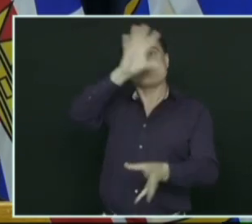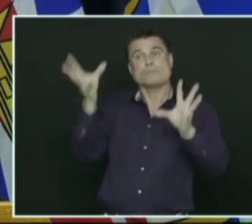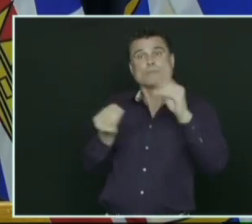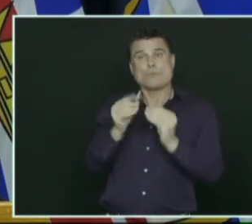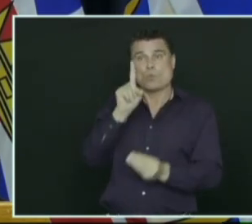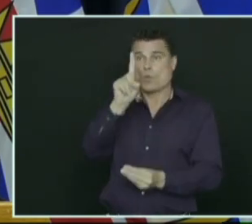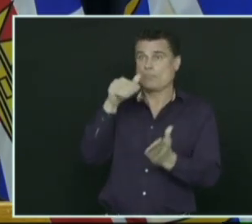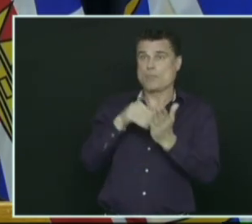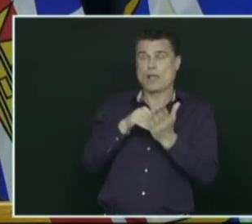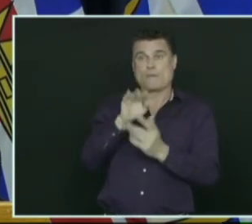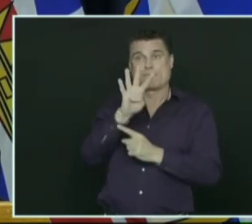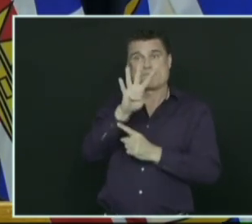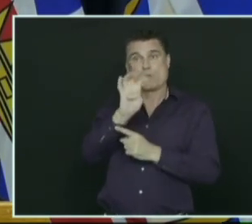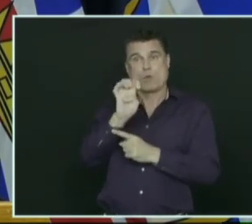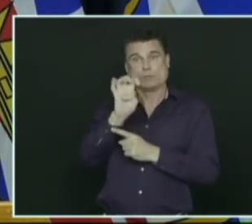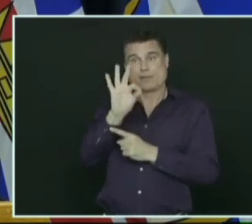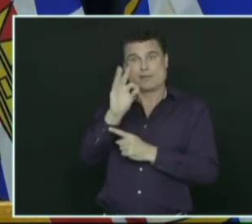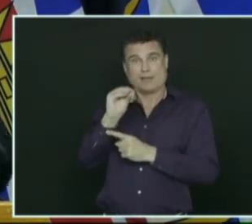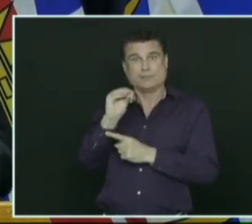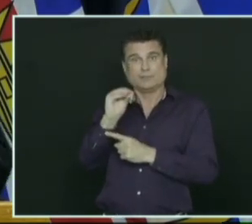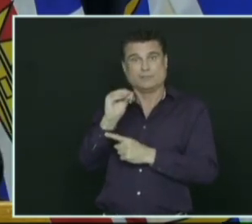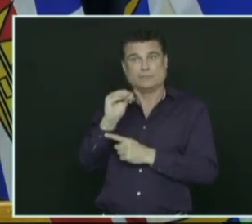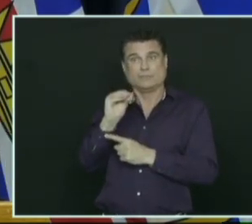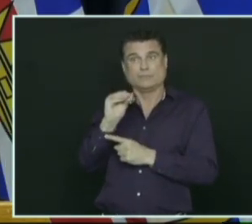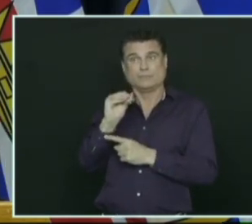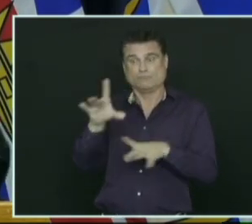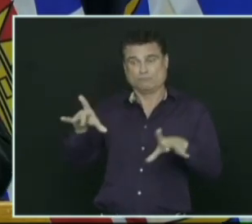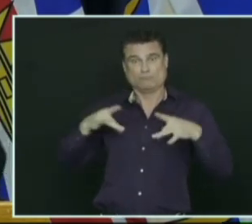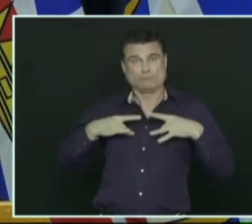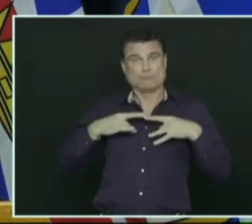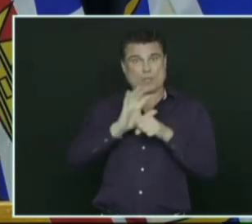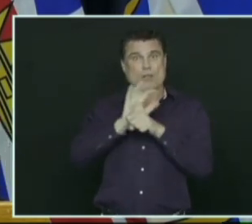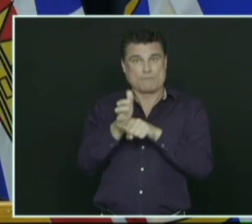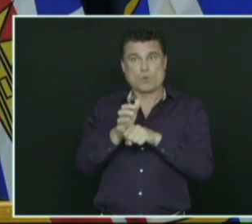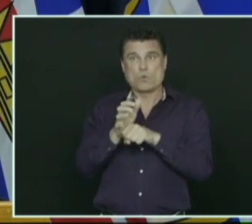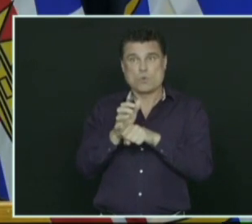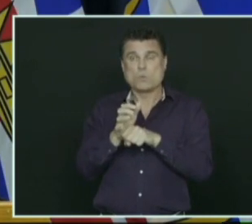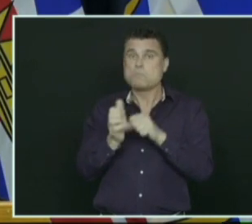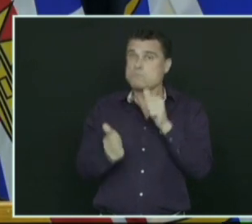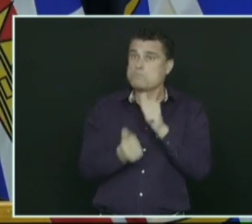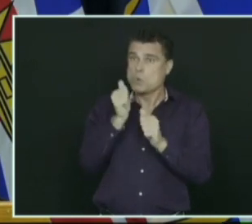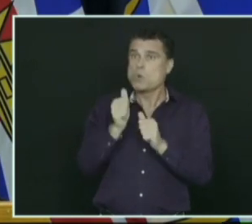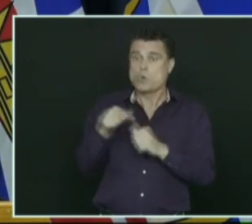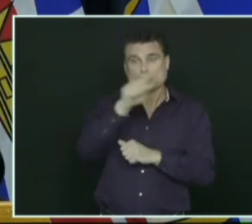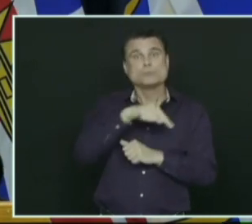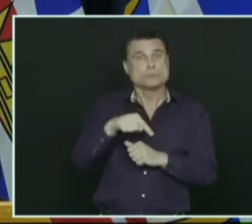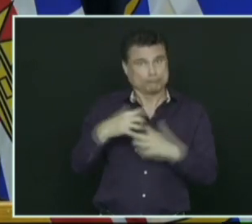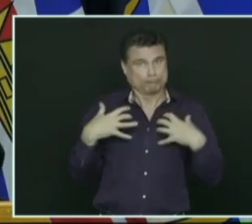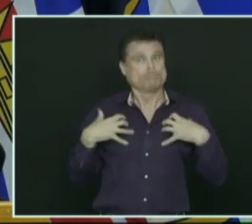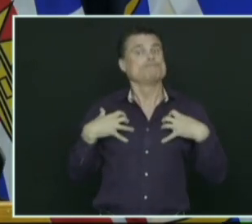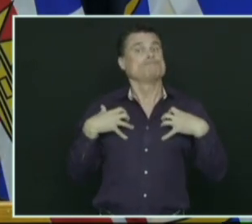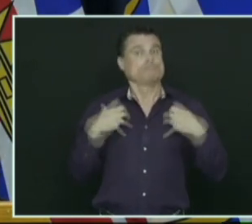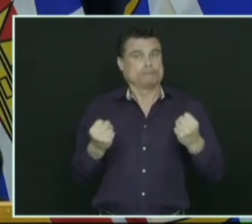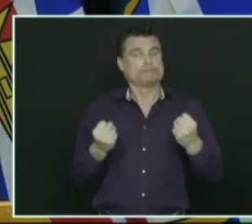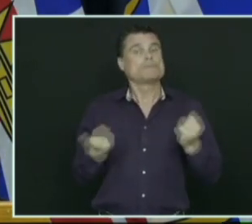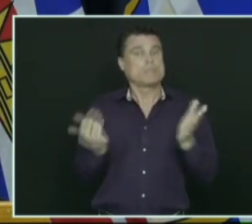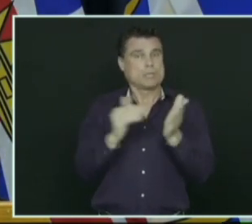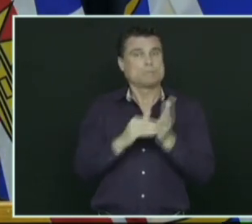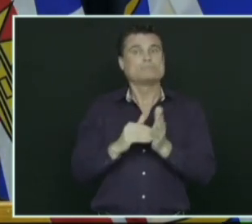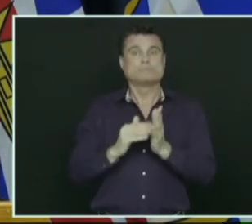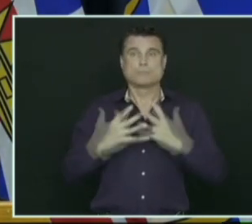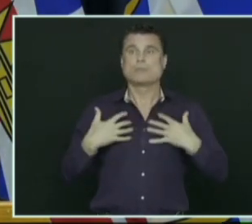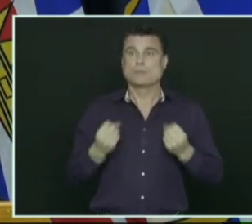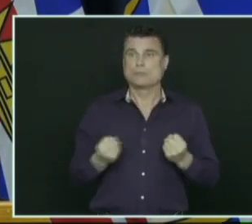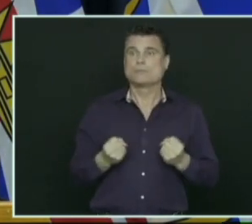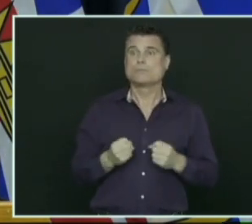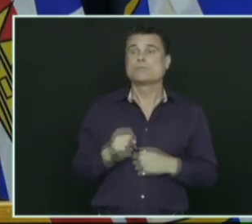support of public health, is a demonstration of where the huge part of the effort has been to fight COVID-19 and to help people